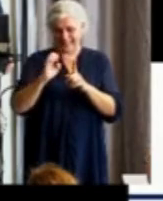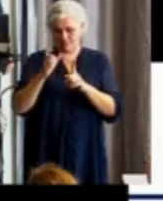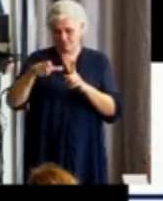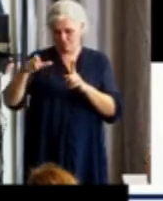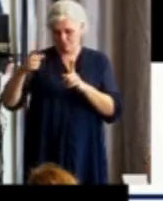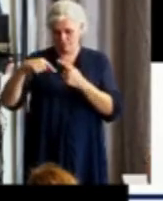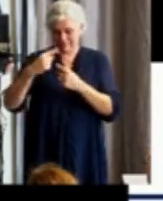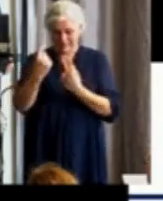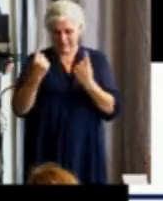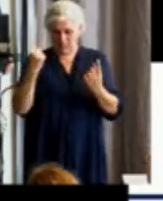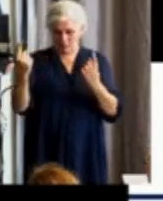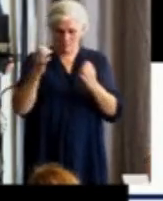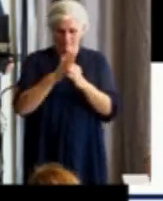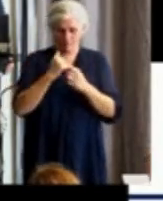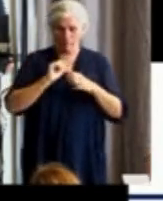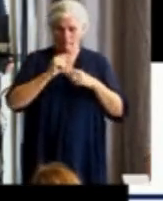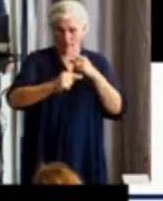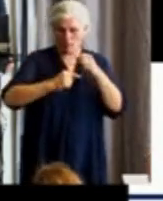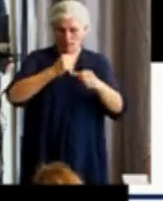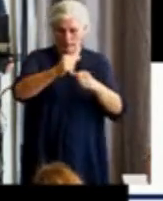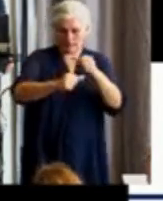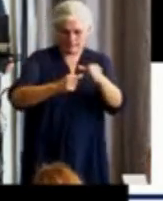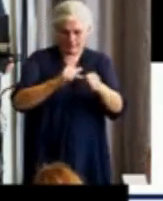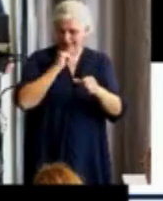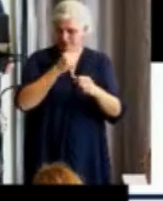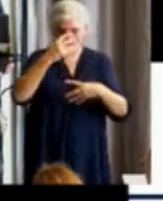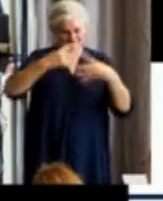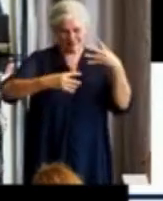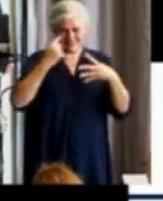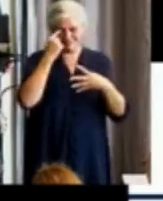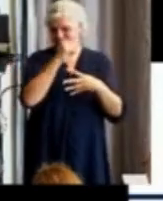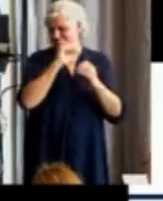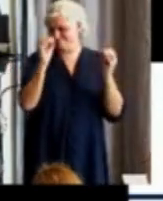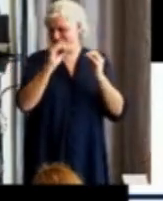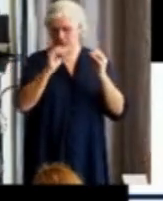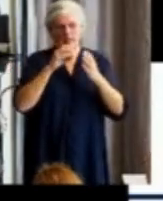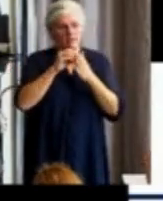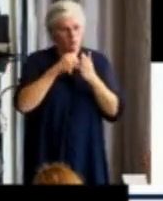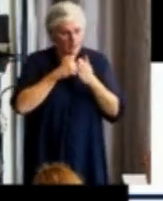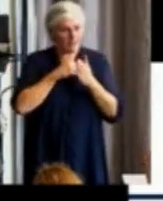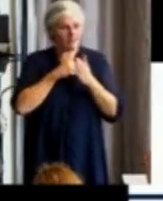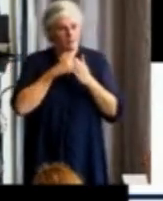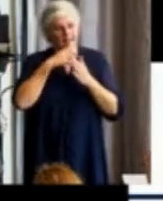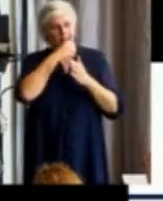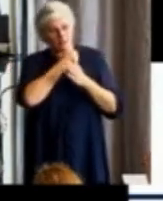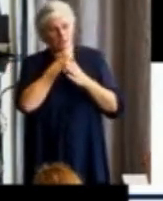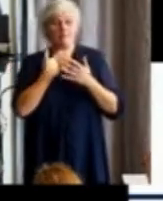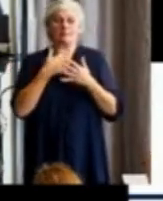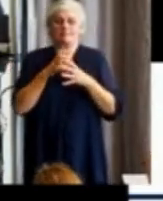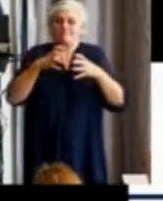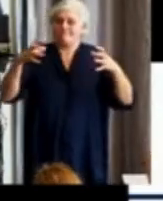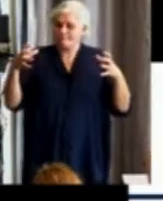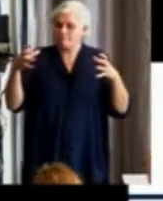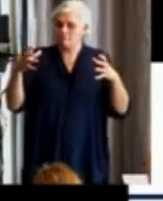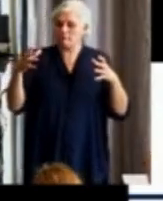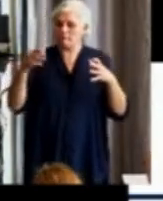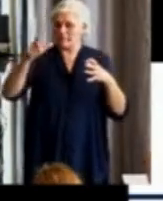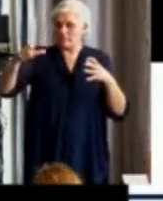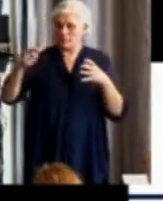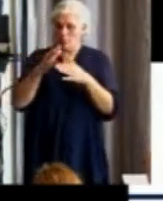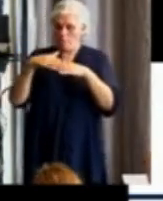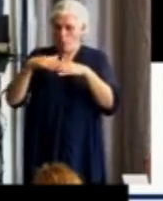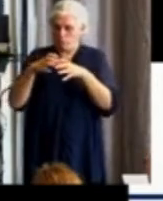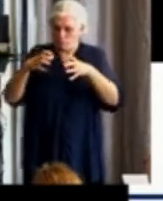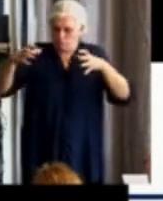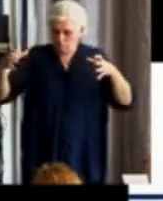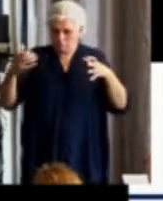although individually for those pathways we don't have statistical evidence. So we're going to have a larger sample size, perhaps have